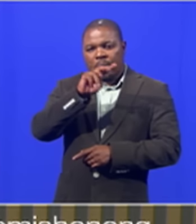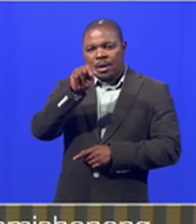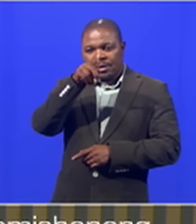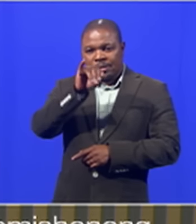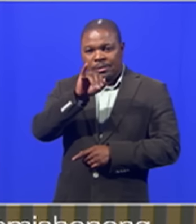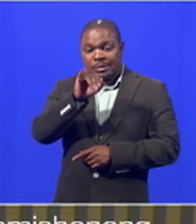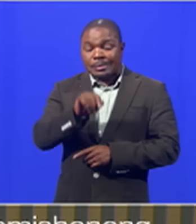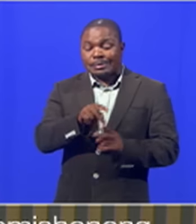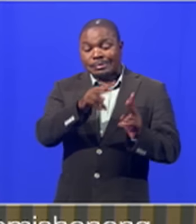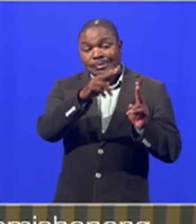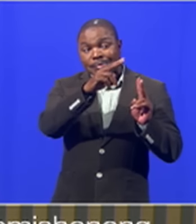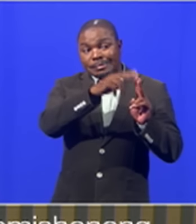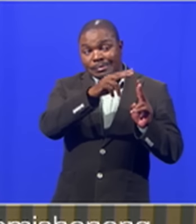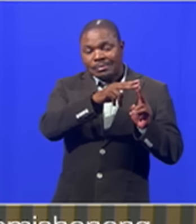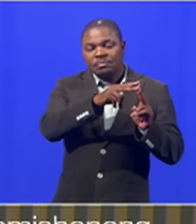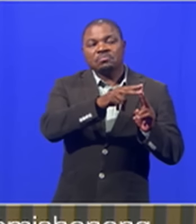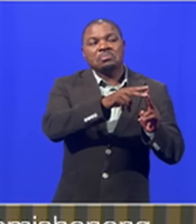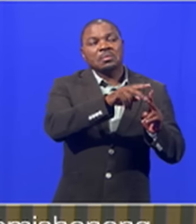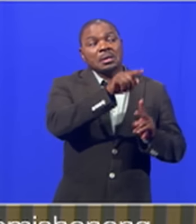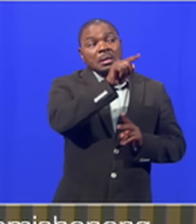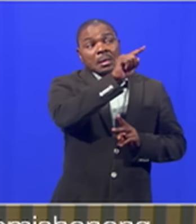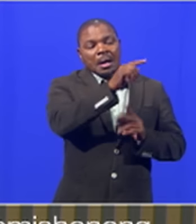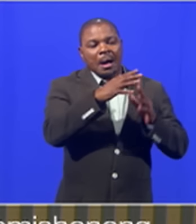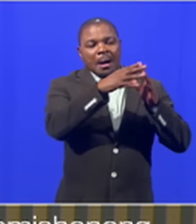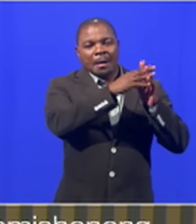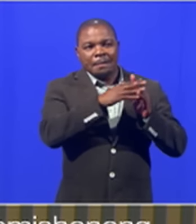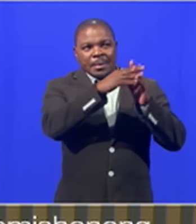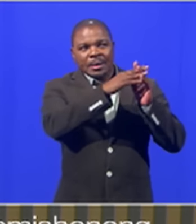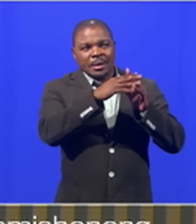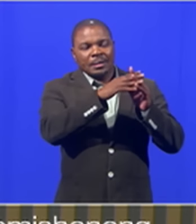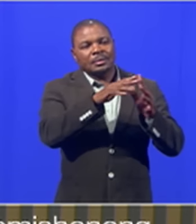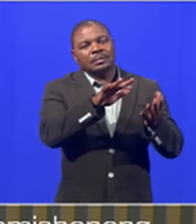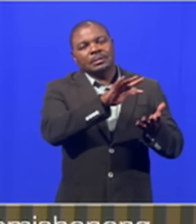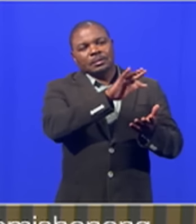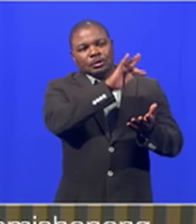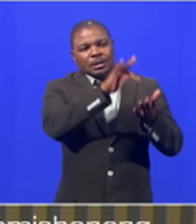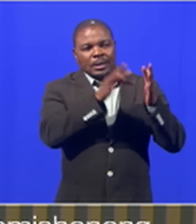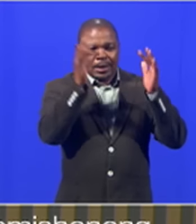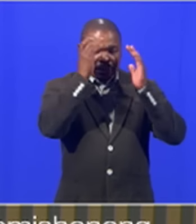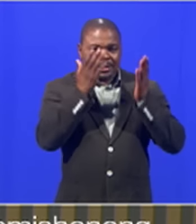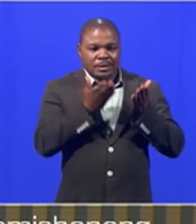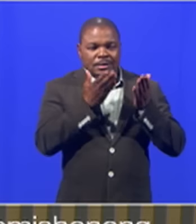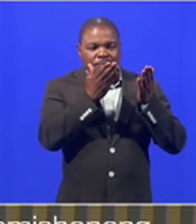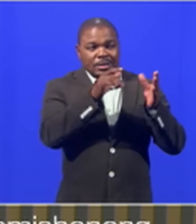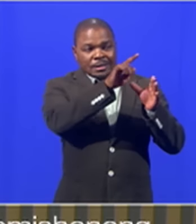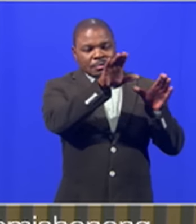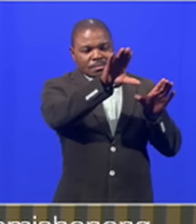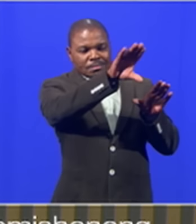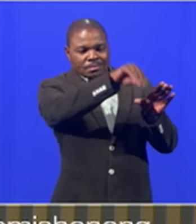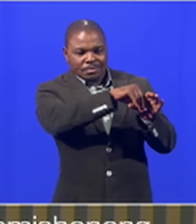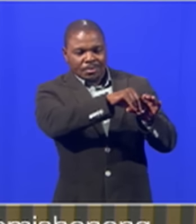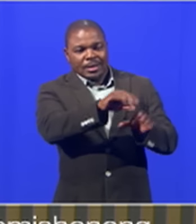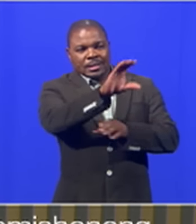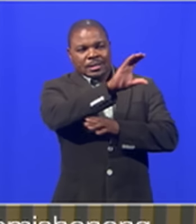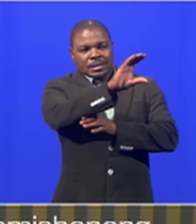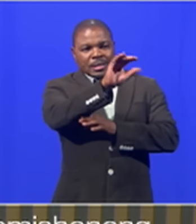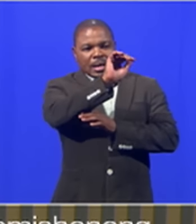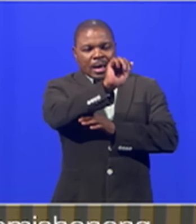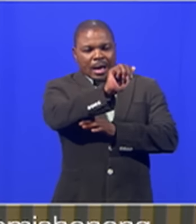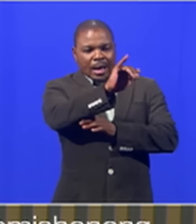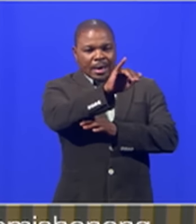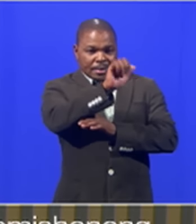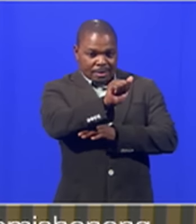by and actively worked for and with the American Central Intelligence Agency, in brackets CIA.